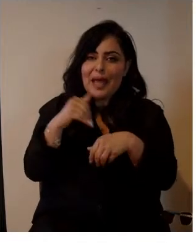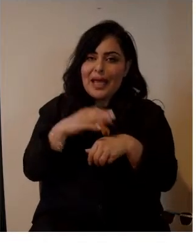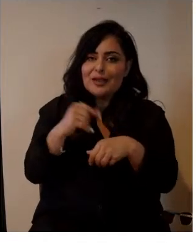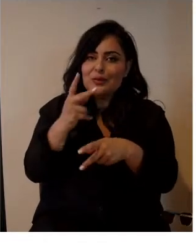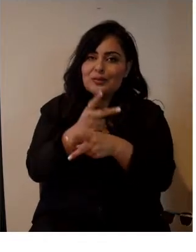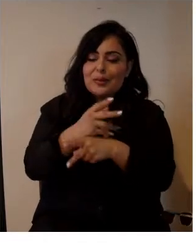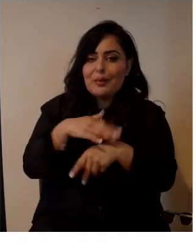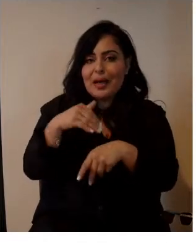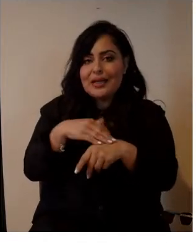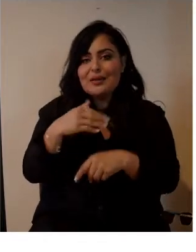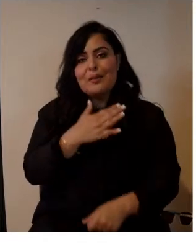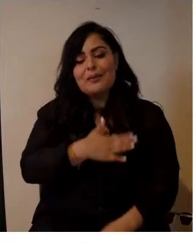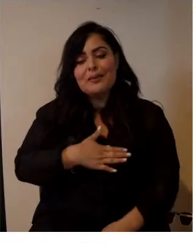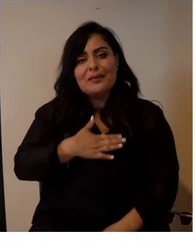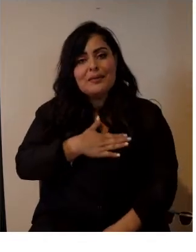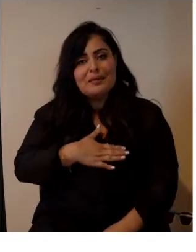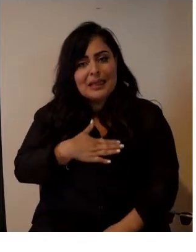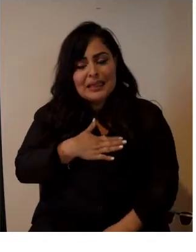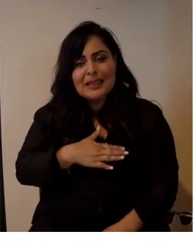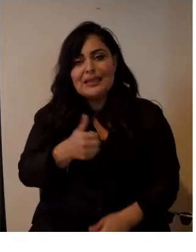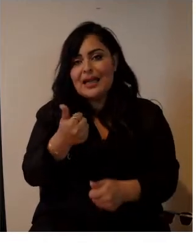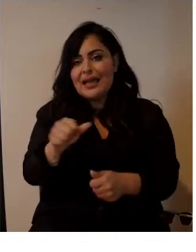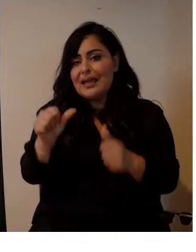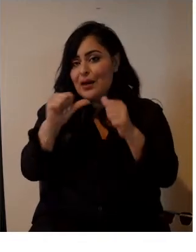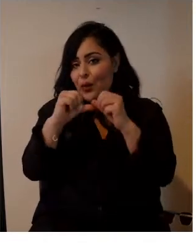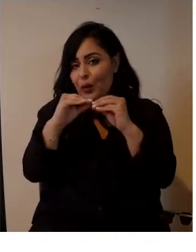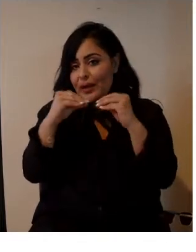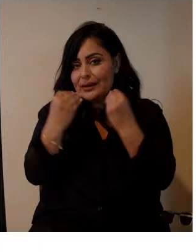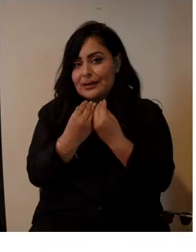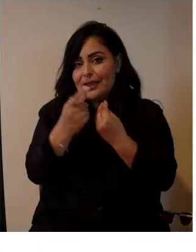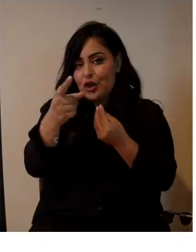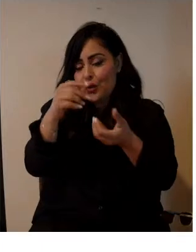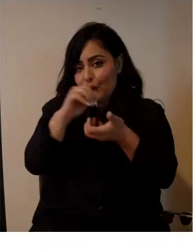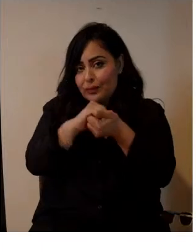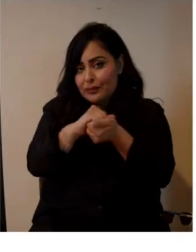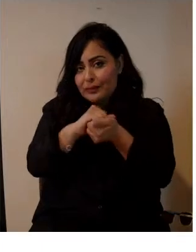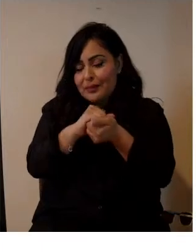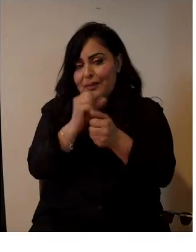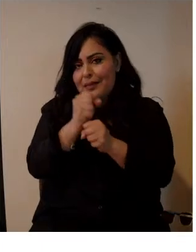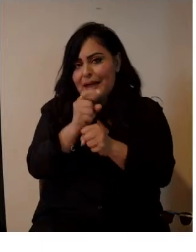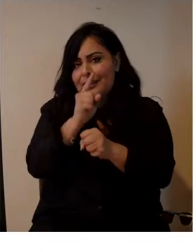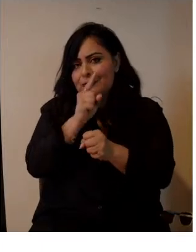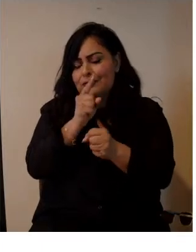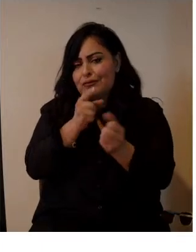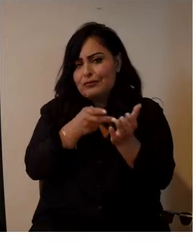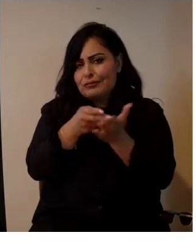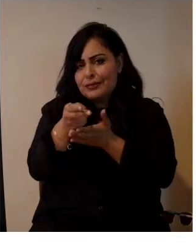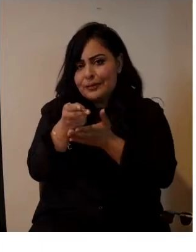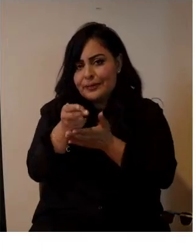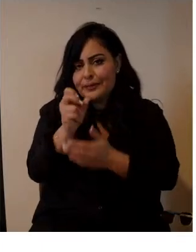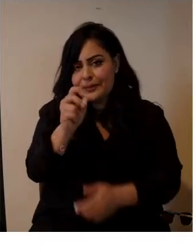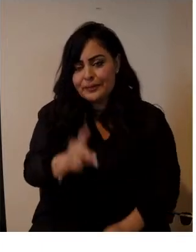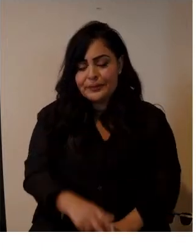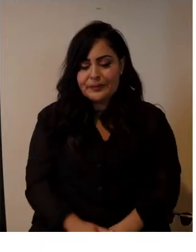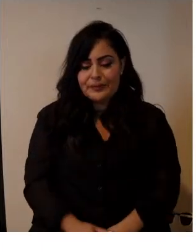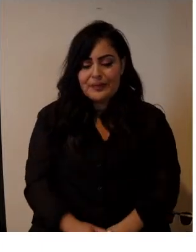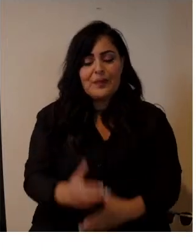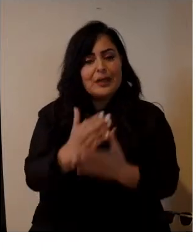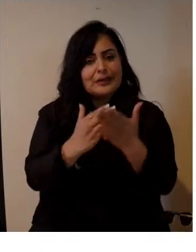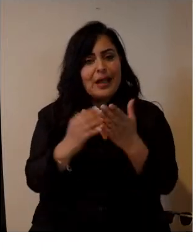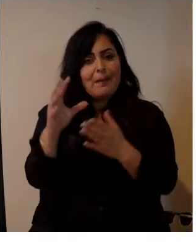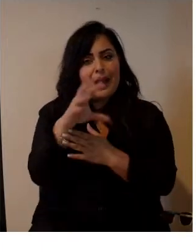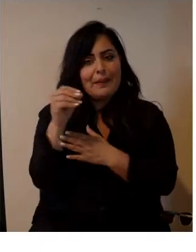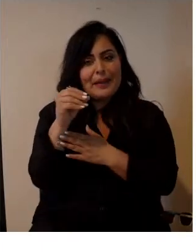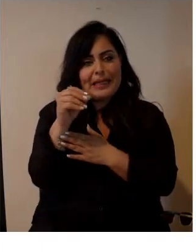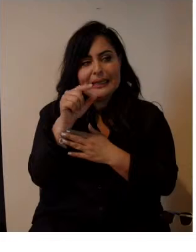please make sure any organization that you work with is reputable. There are companies and firms